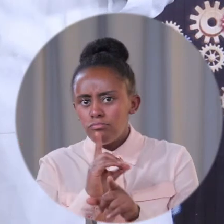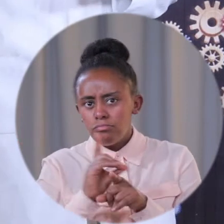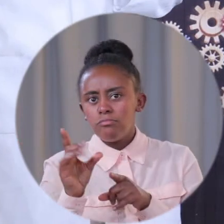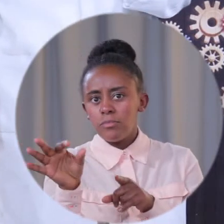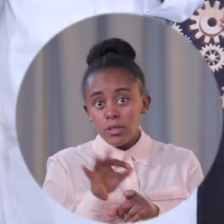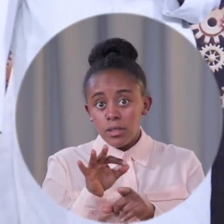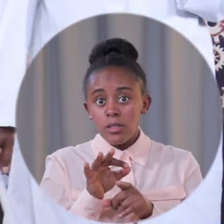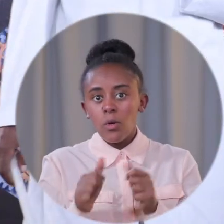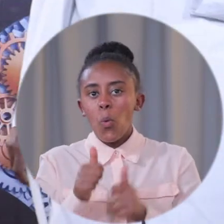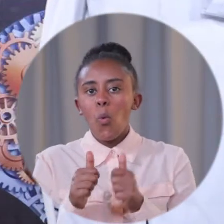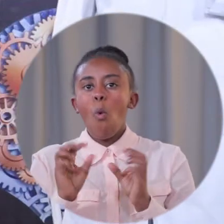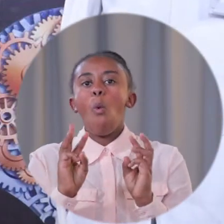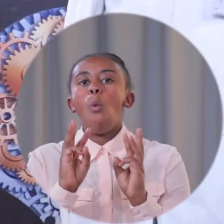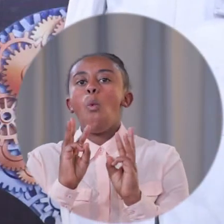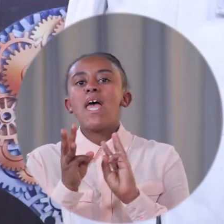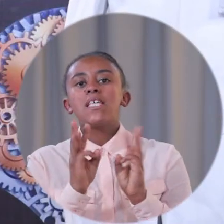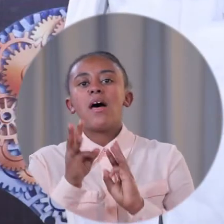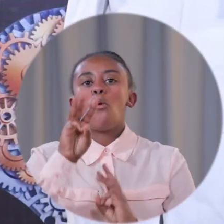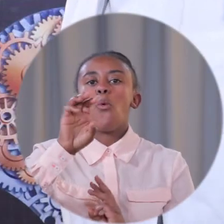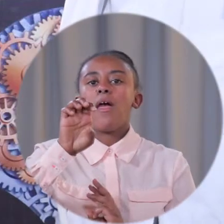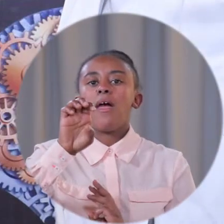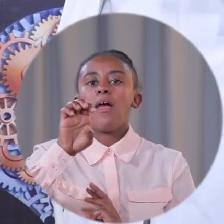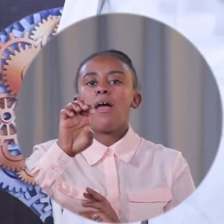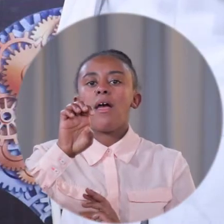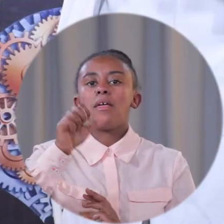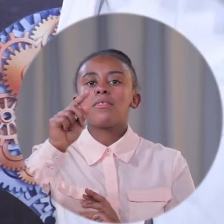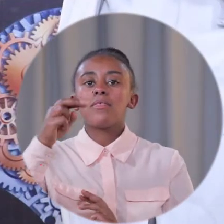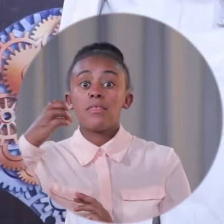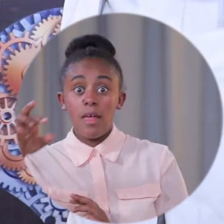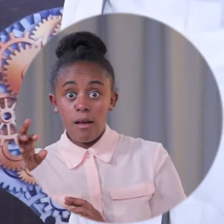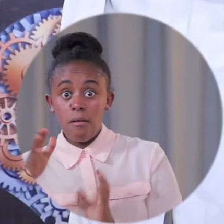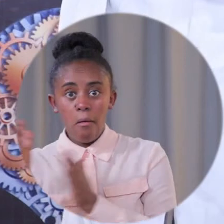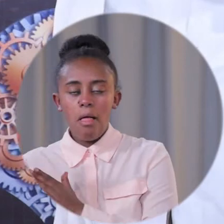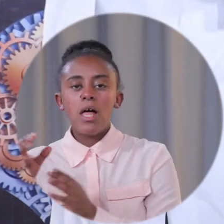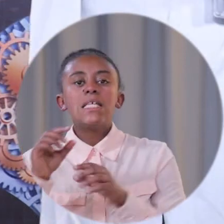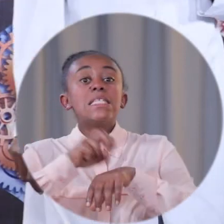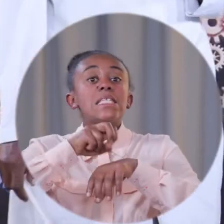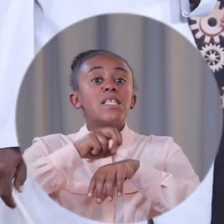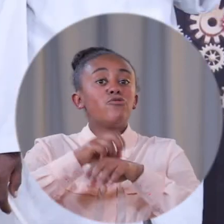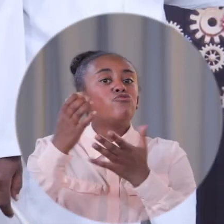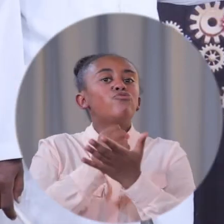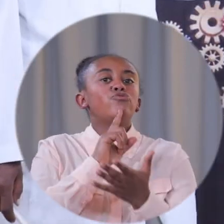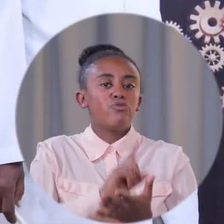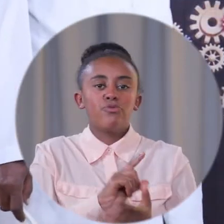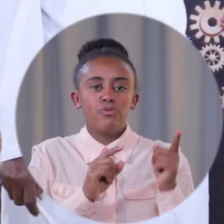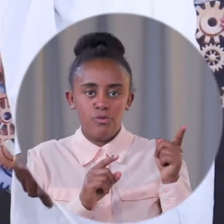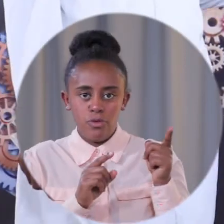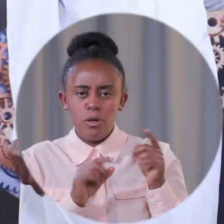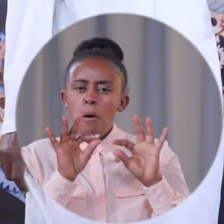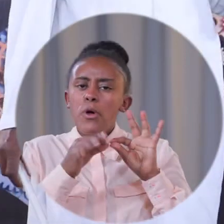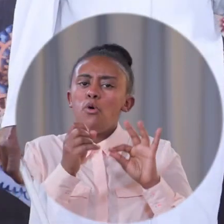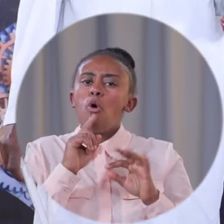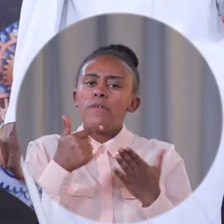about weather or about season. So, what is the meaning of these